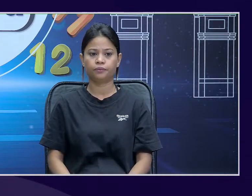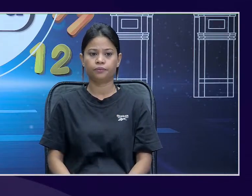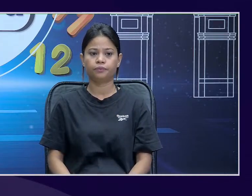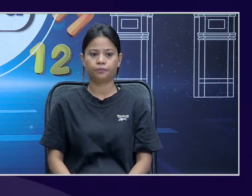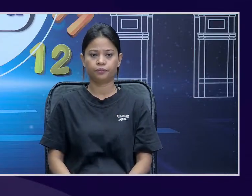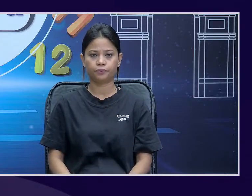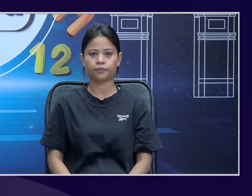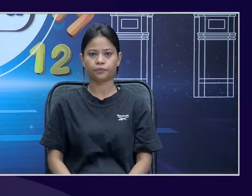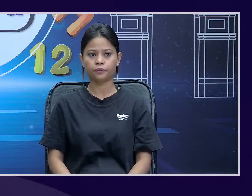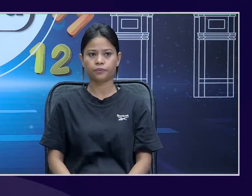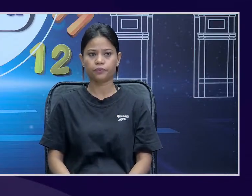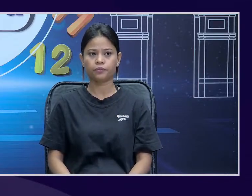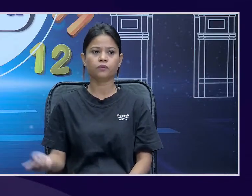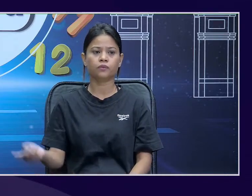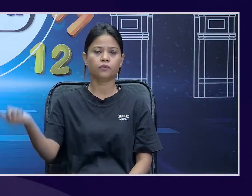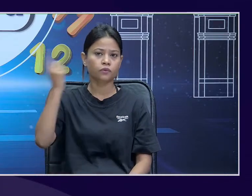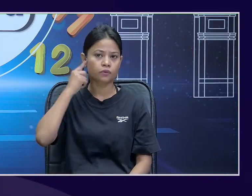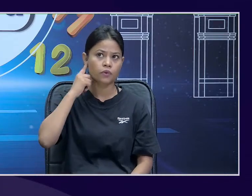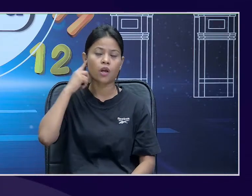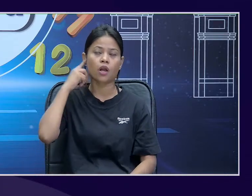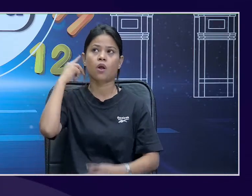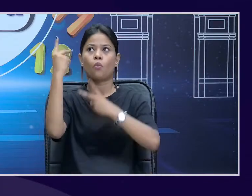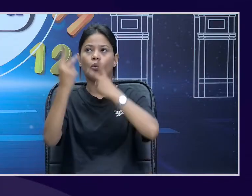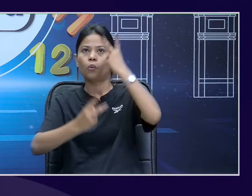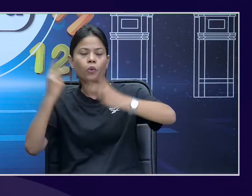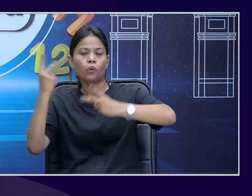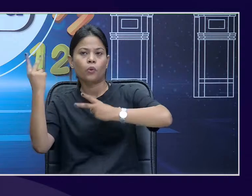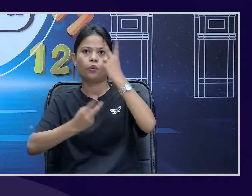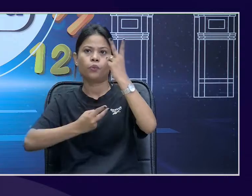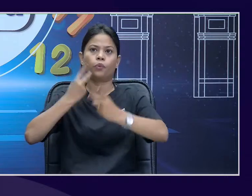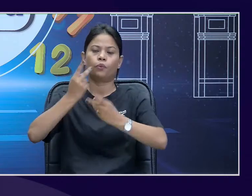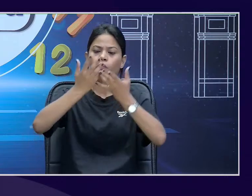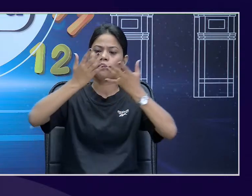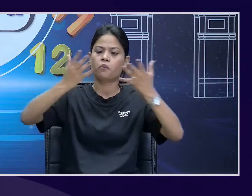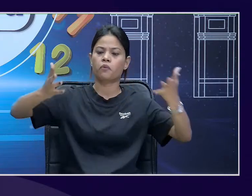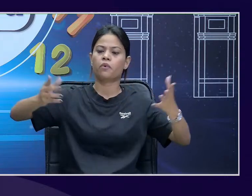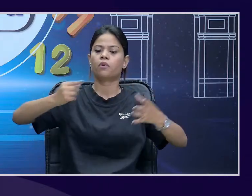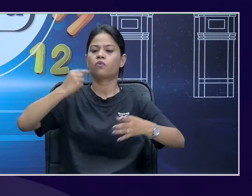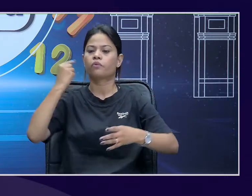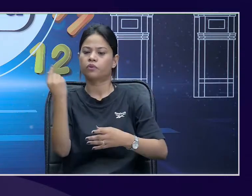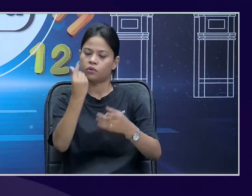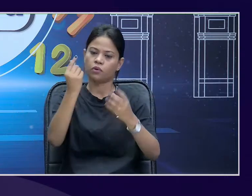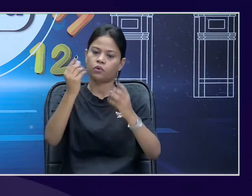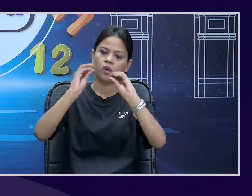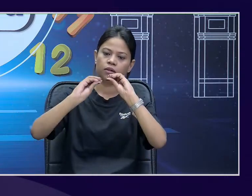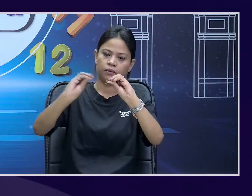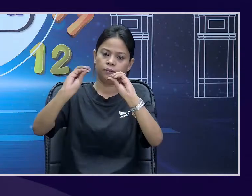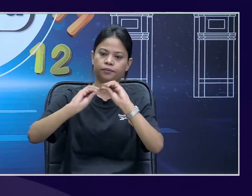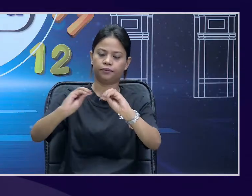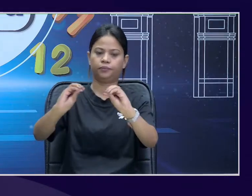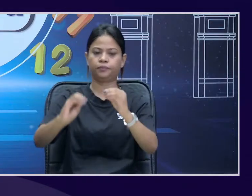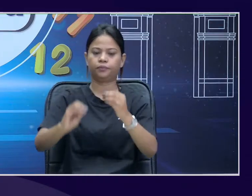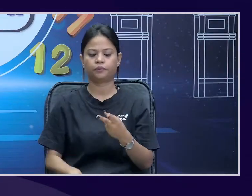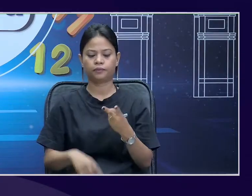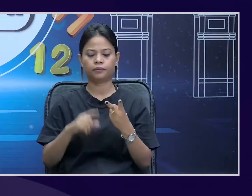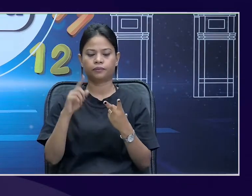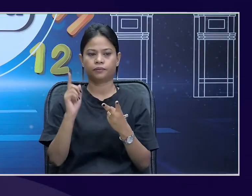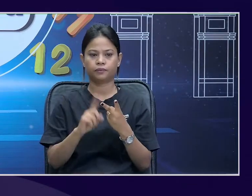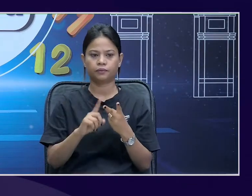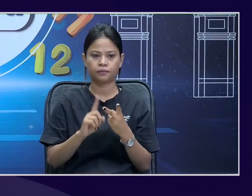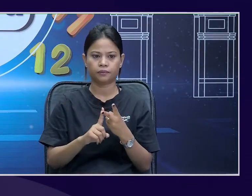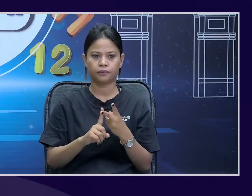of audio video aids. Audio plus video aids. Okay. Then we can develop